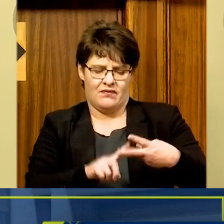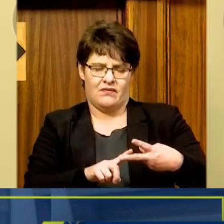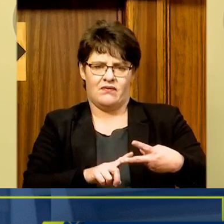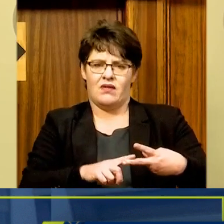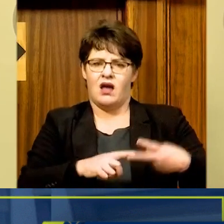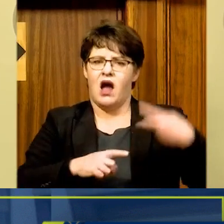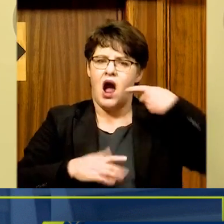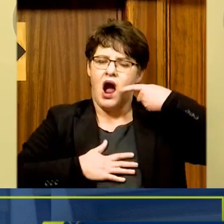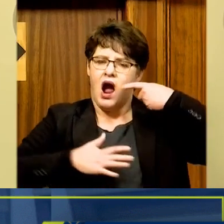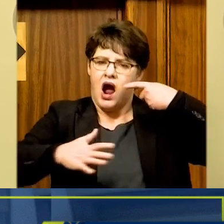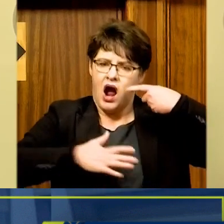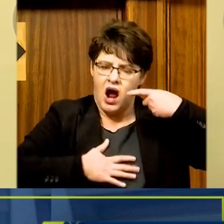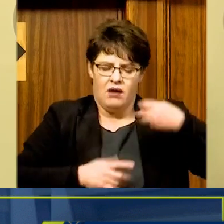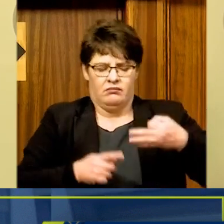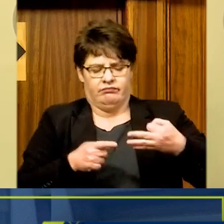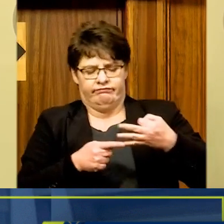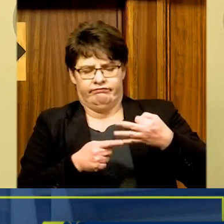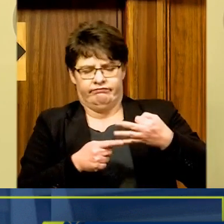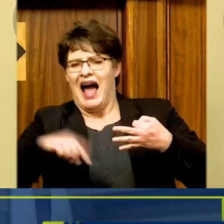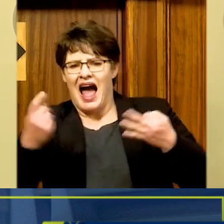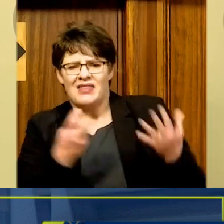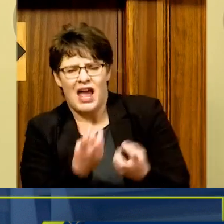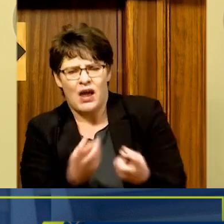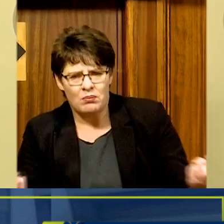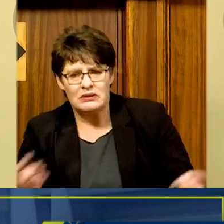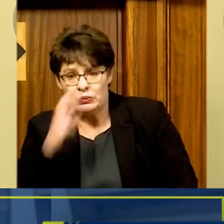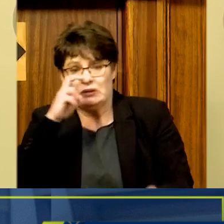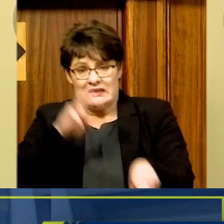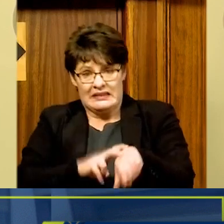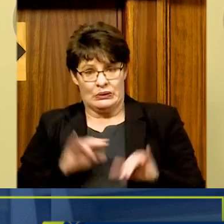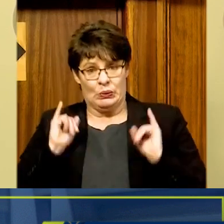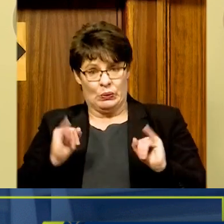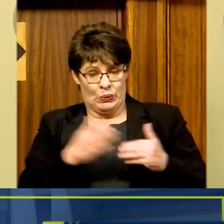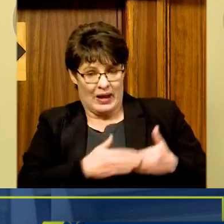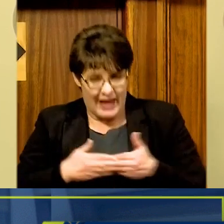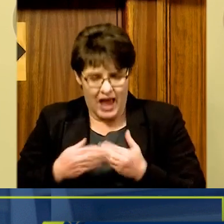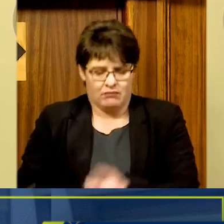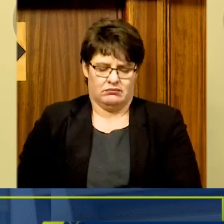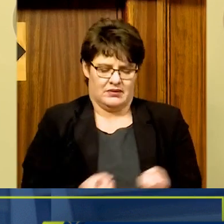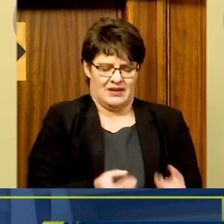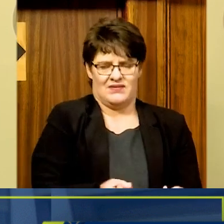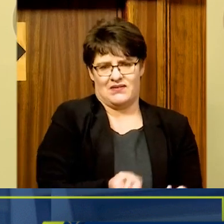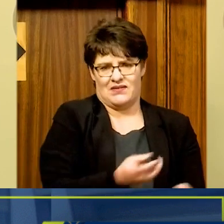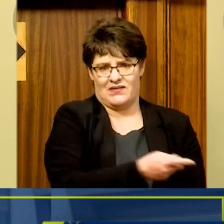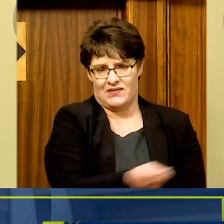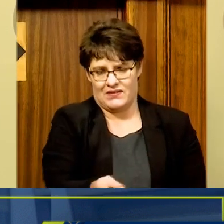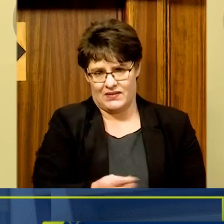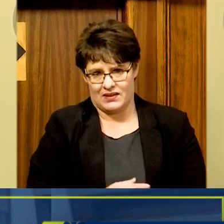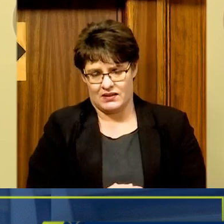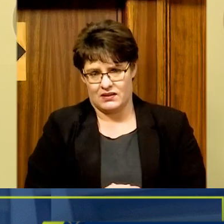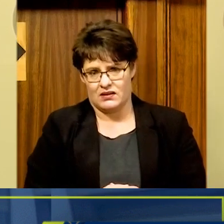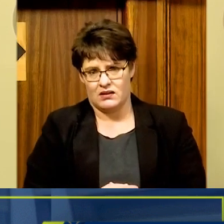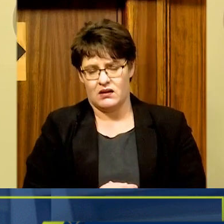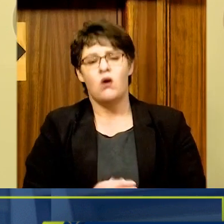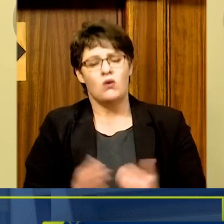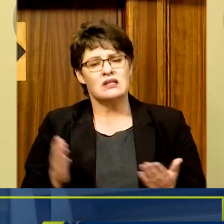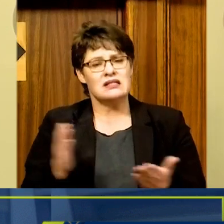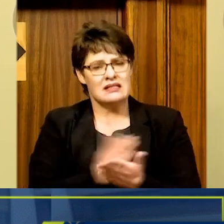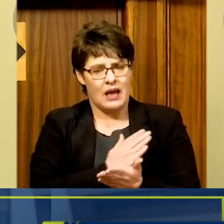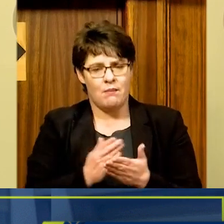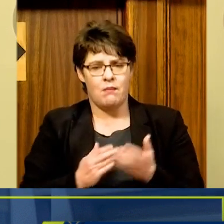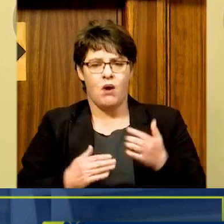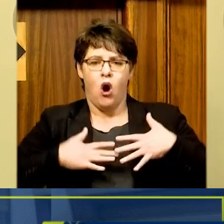and other equipment for those who will need critical care, including by diverting the supply